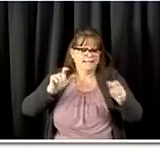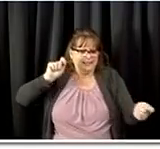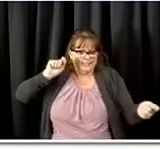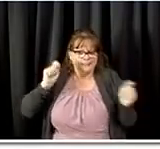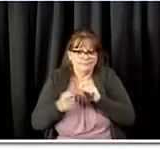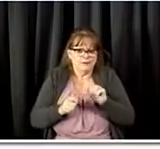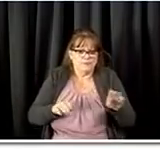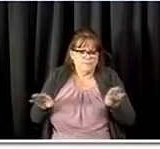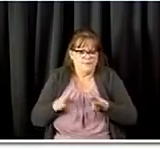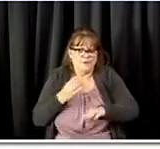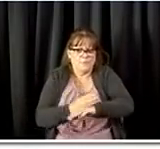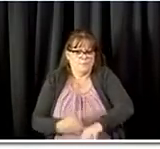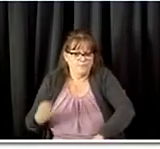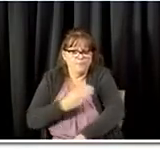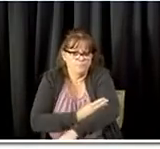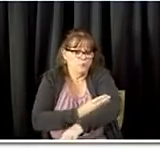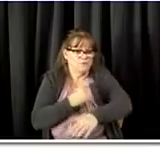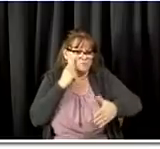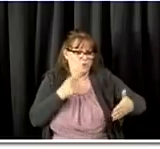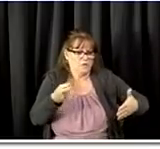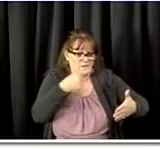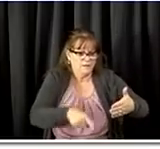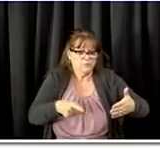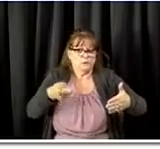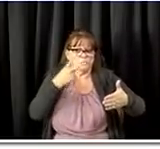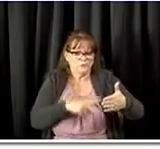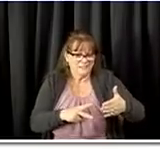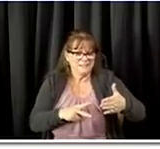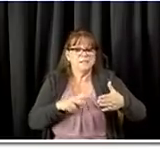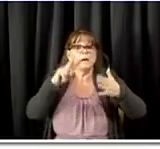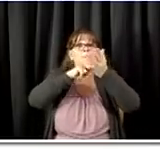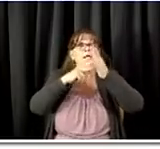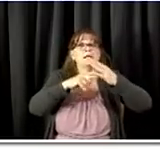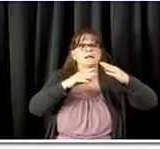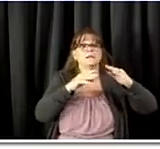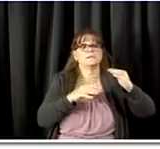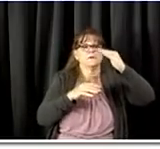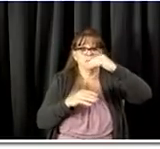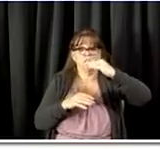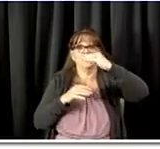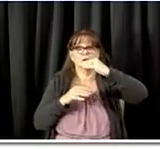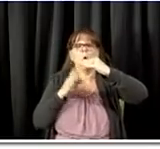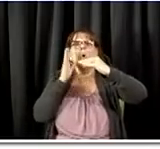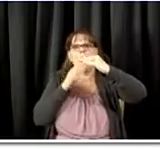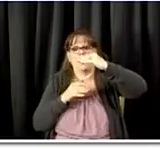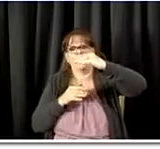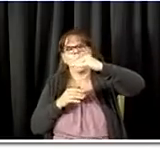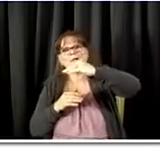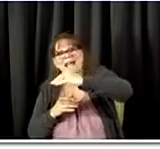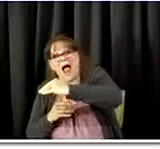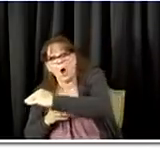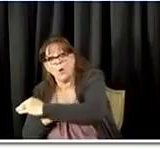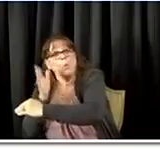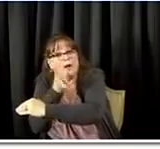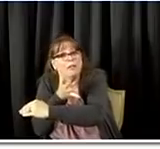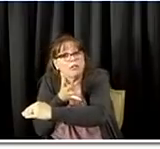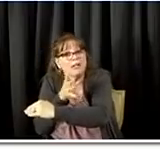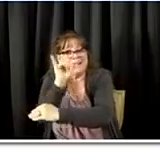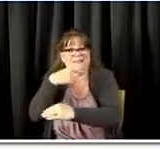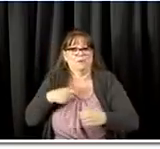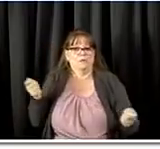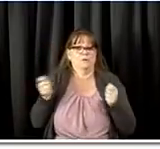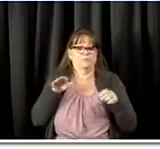of weeks, you can see that we can dramatically decrease the number of hospitalizations that occur in Colorado. Next slide. The